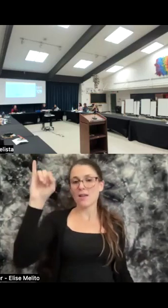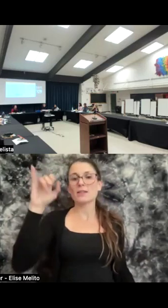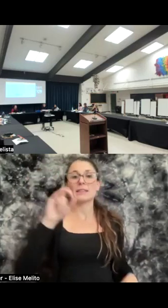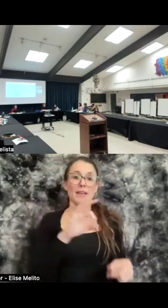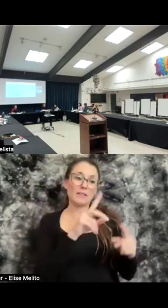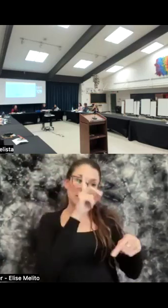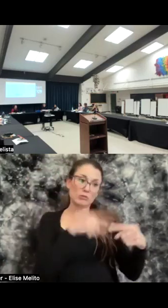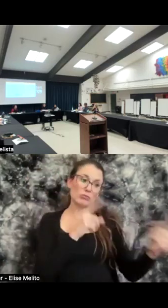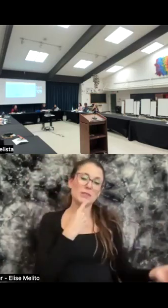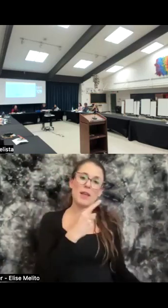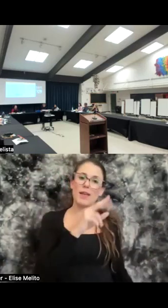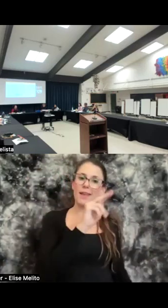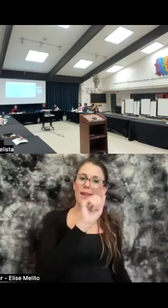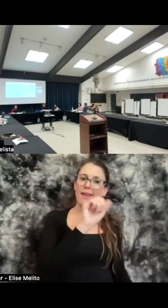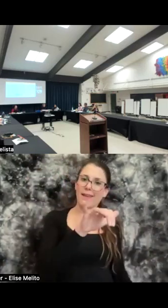nay.